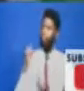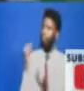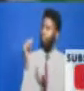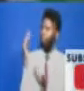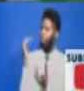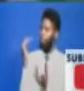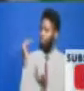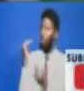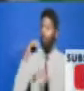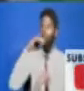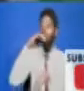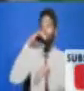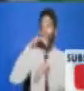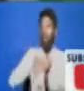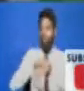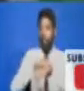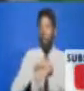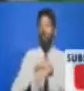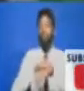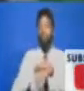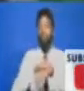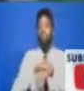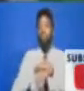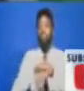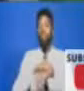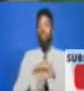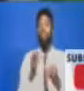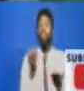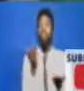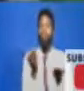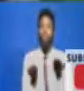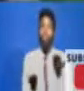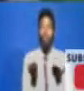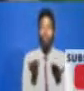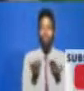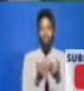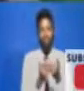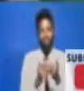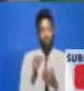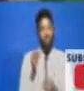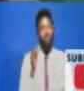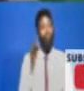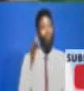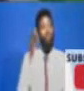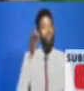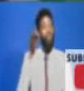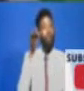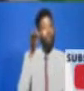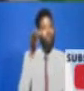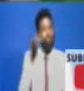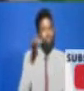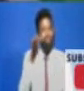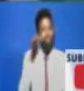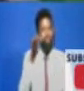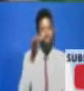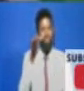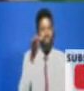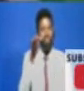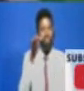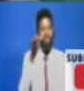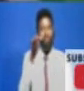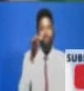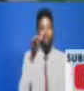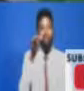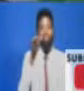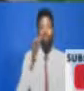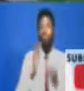get probably in the near future is beyond 1